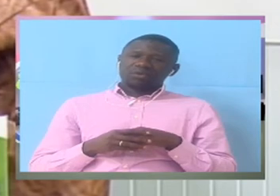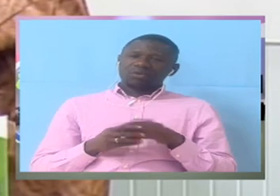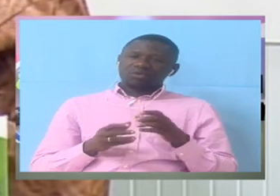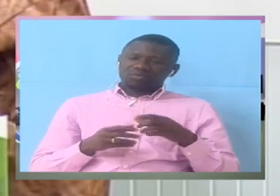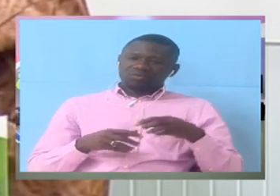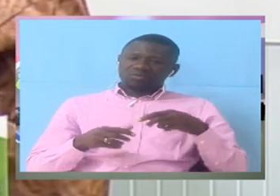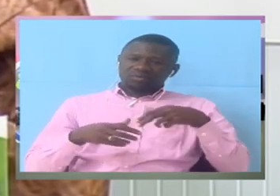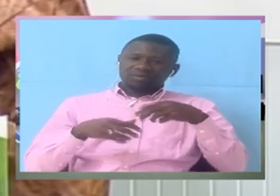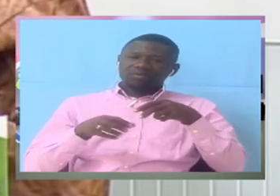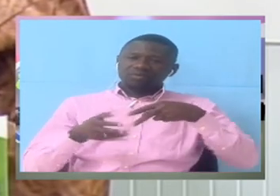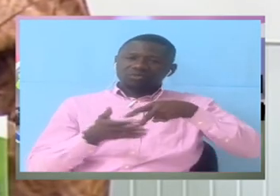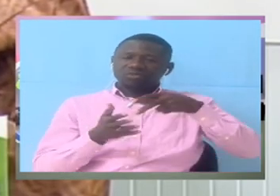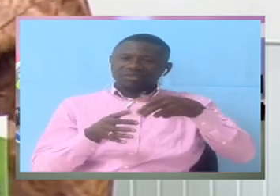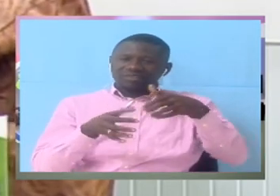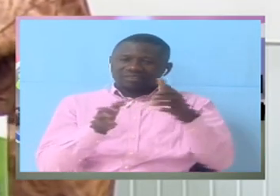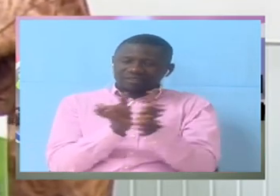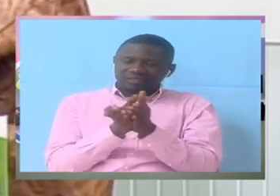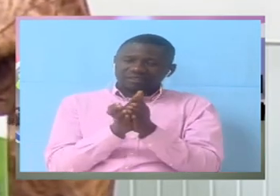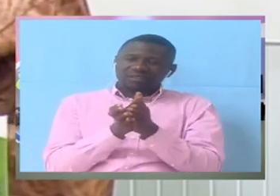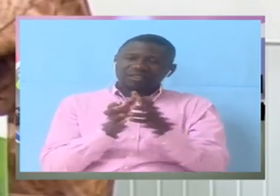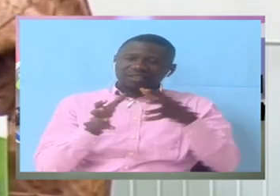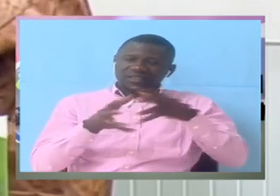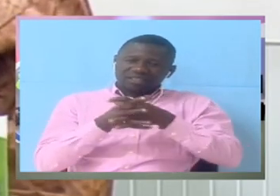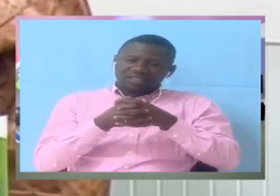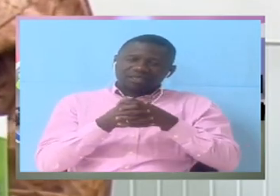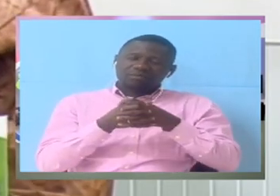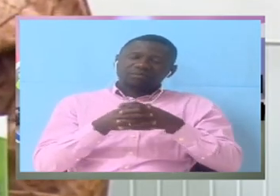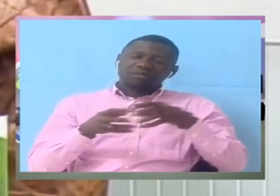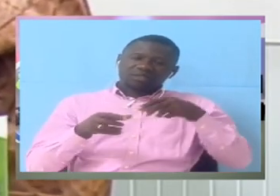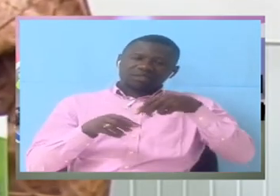shackles. Abiji. Yeah, there.